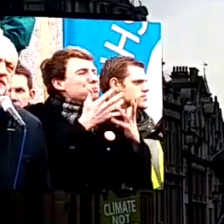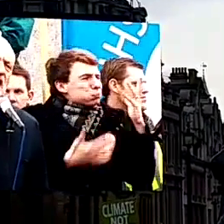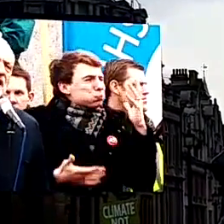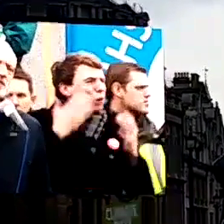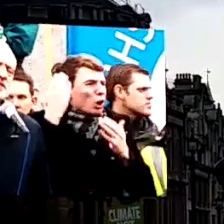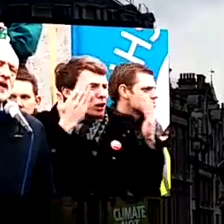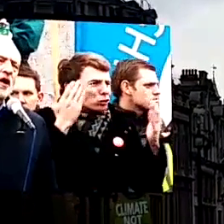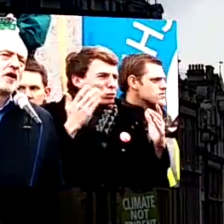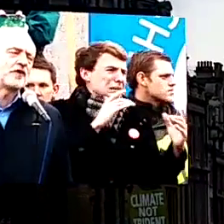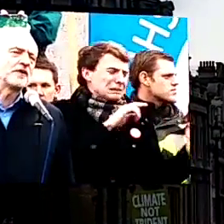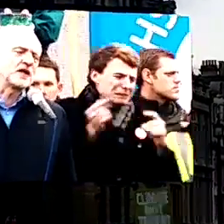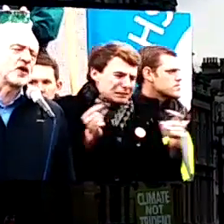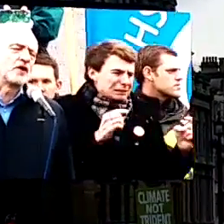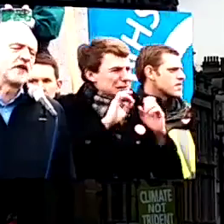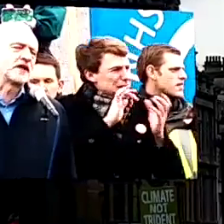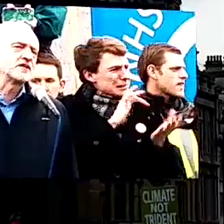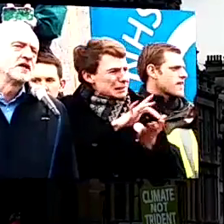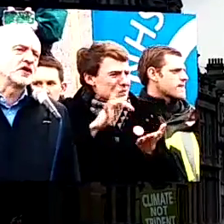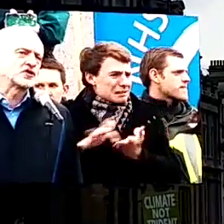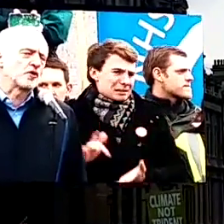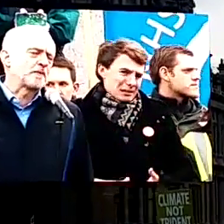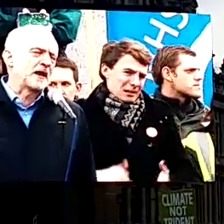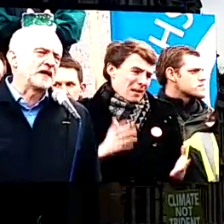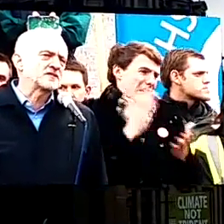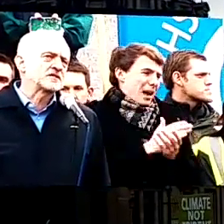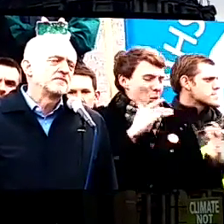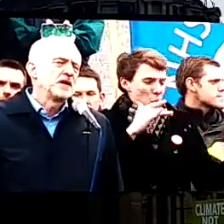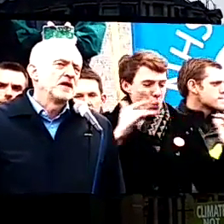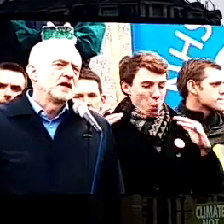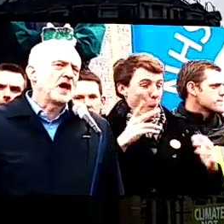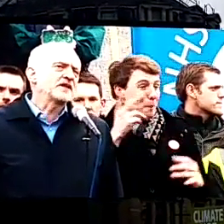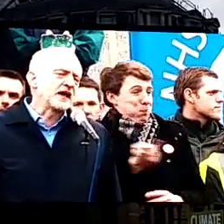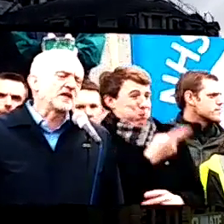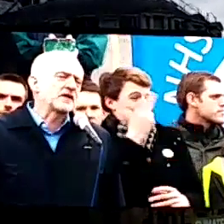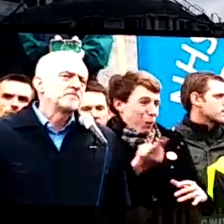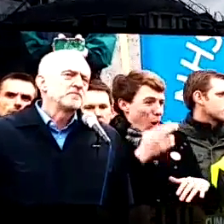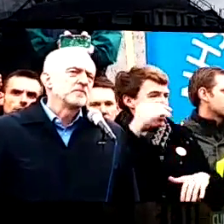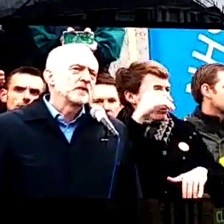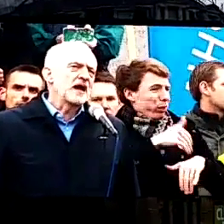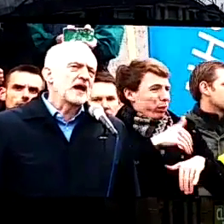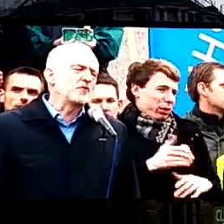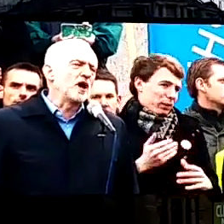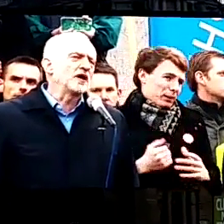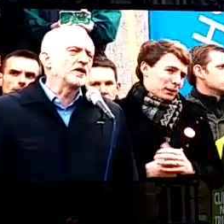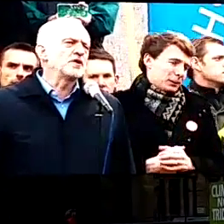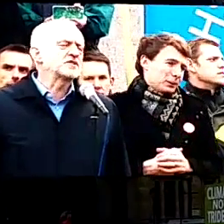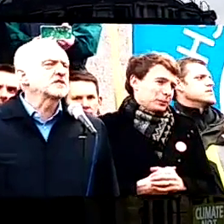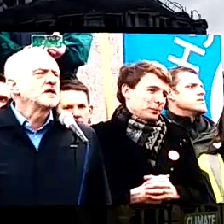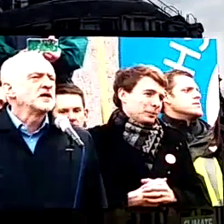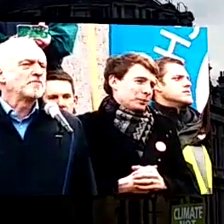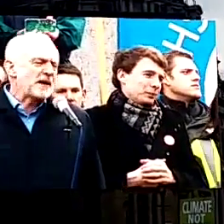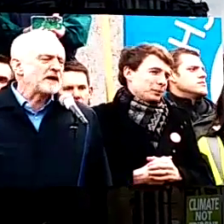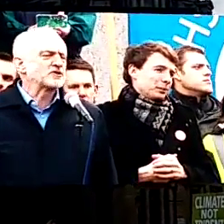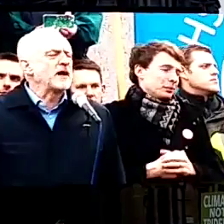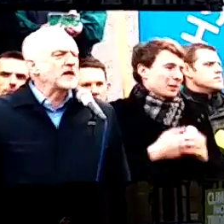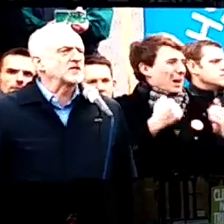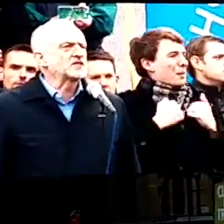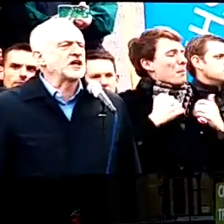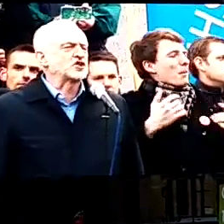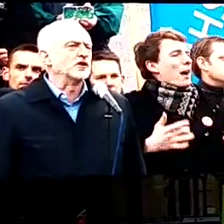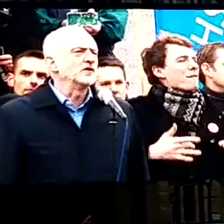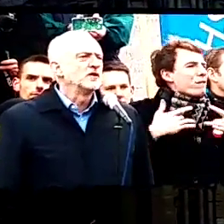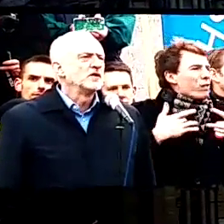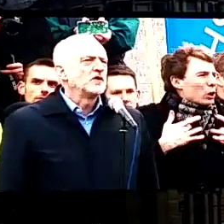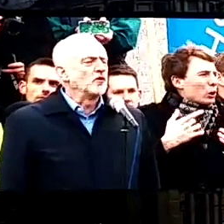on both sides of the conflict that took place. I think everyone who is about to